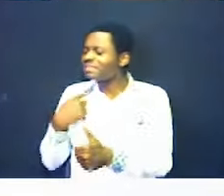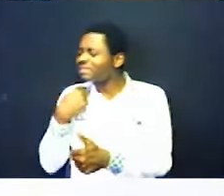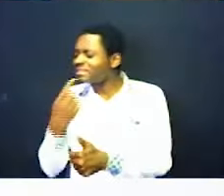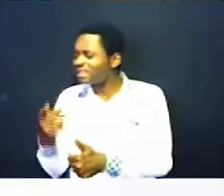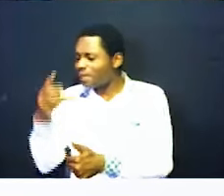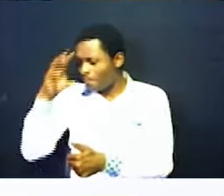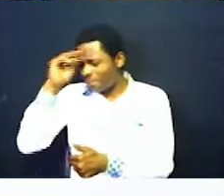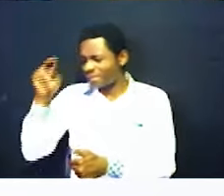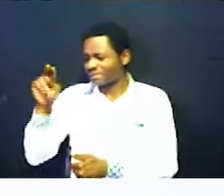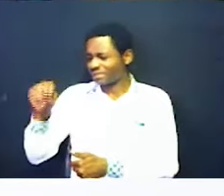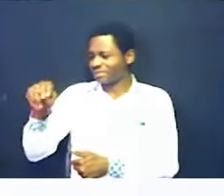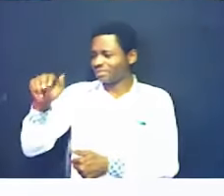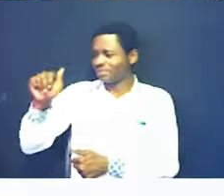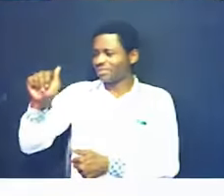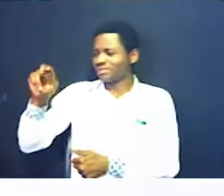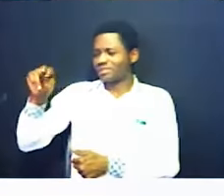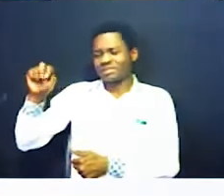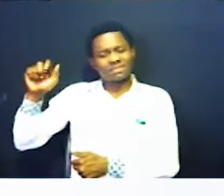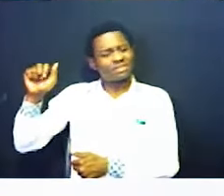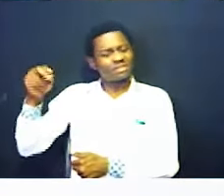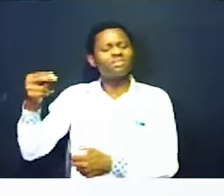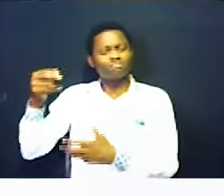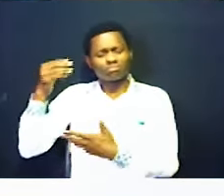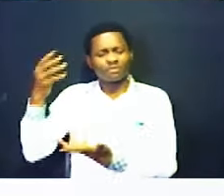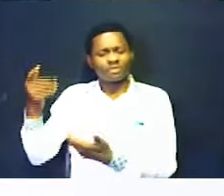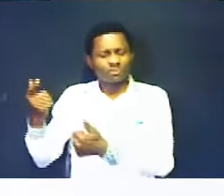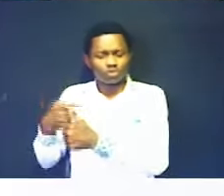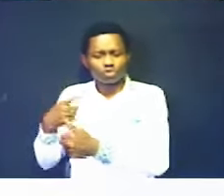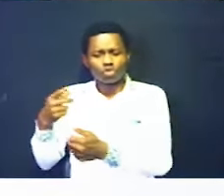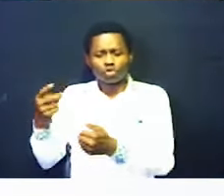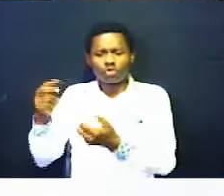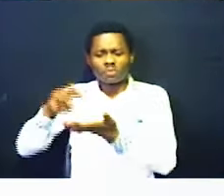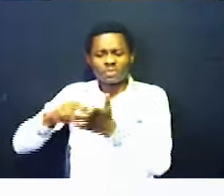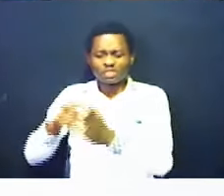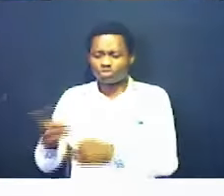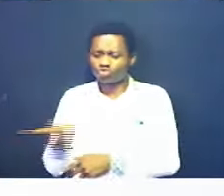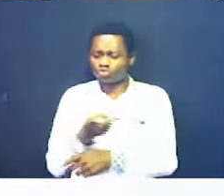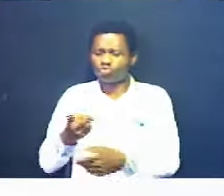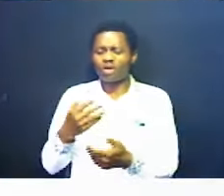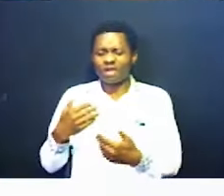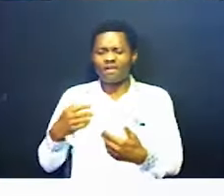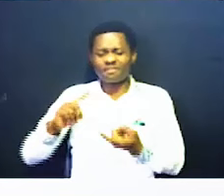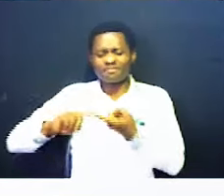not mean harm to me. Yeah, not at all. And coupled with